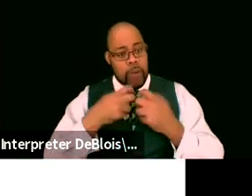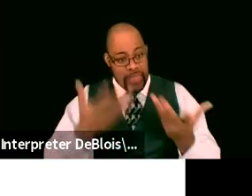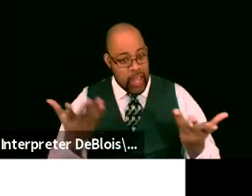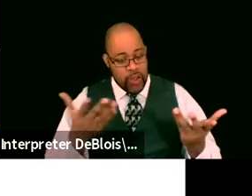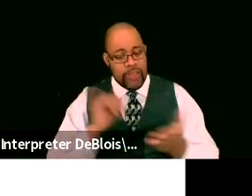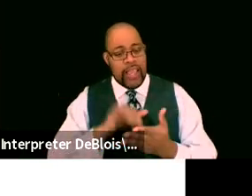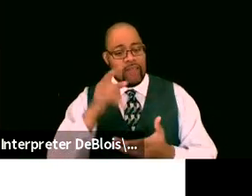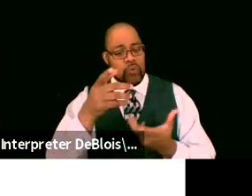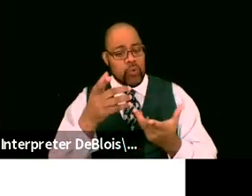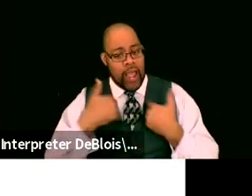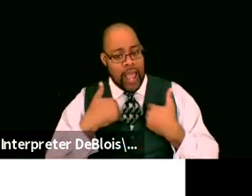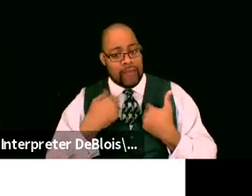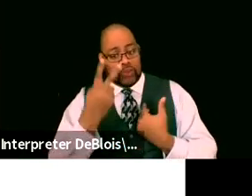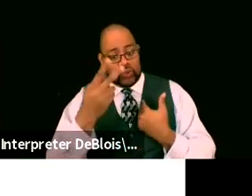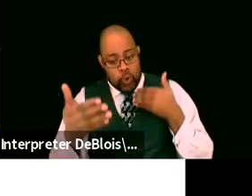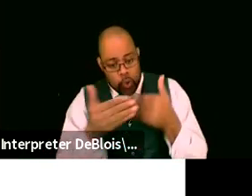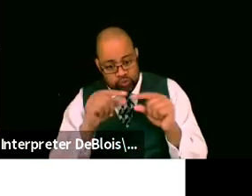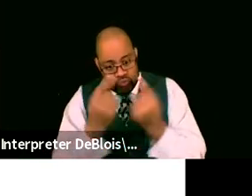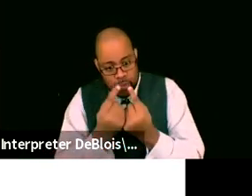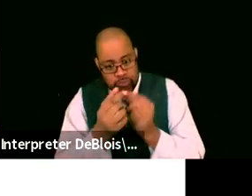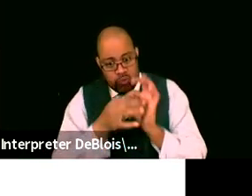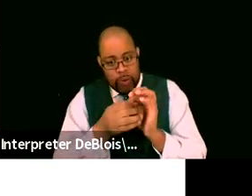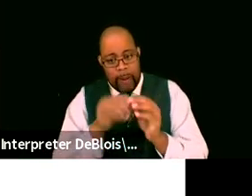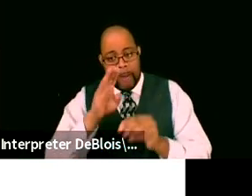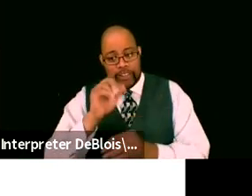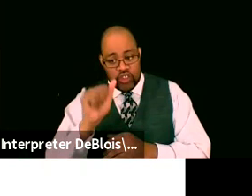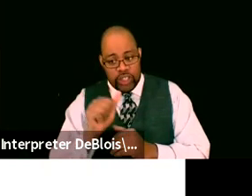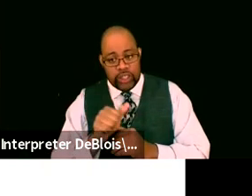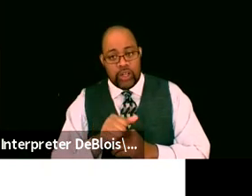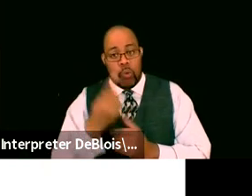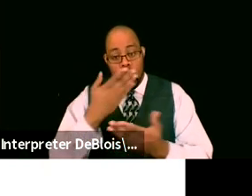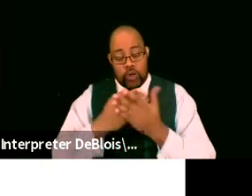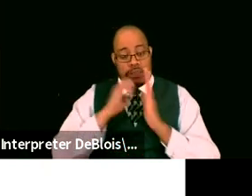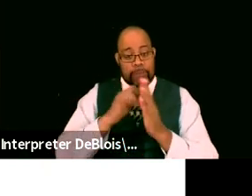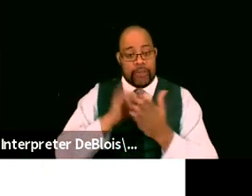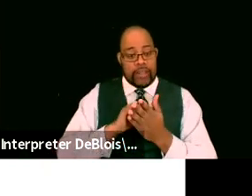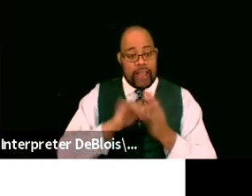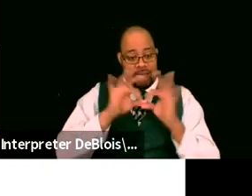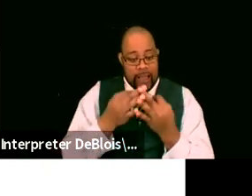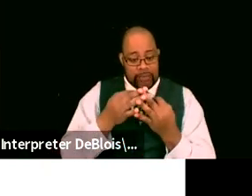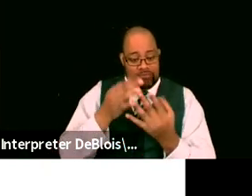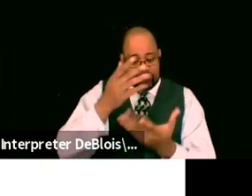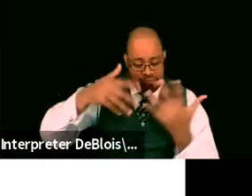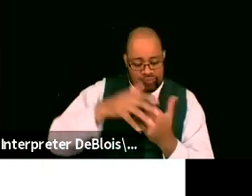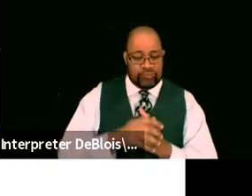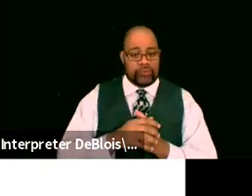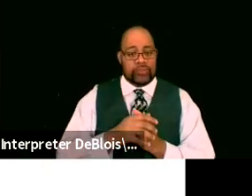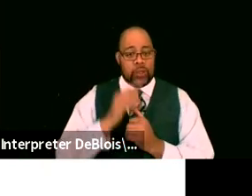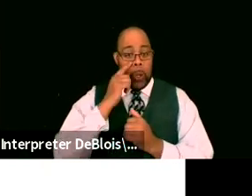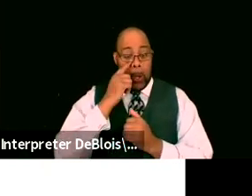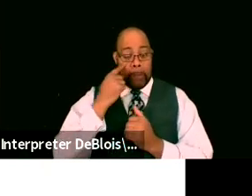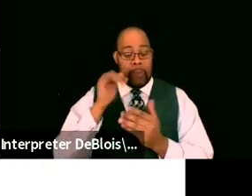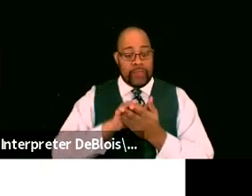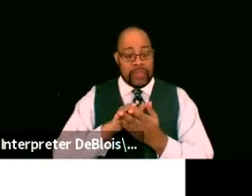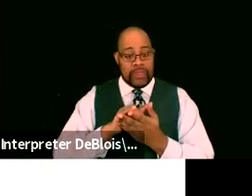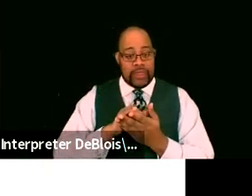that if you have two closely related groups of bacteria, so one good example of this is the family Enterobacteriaceae, where the 16S